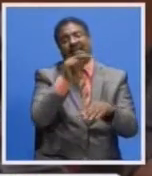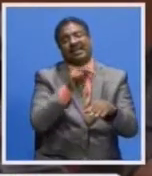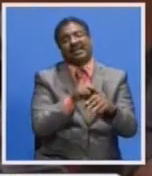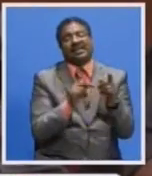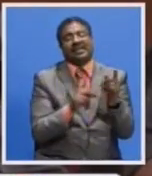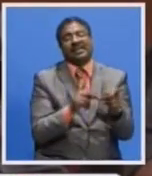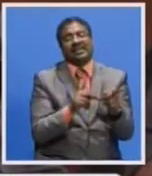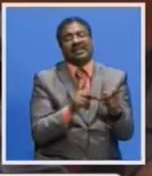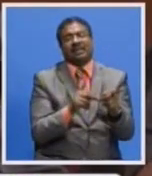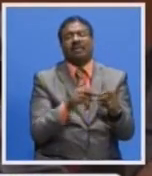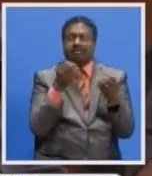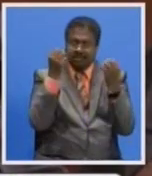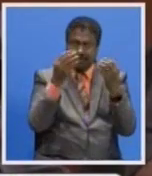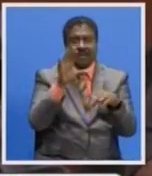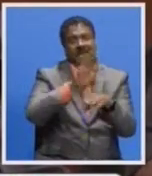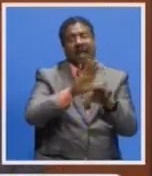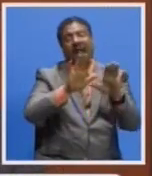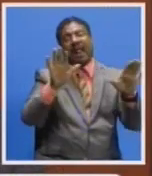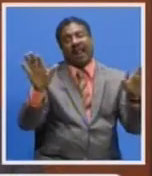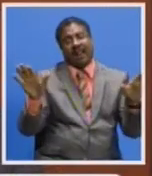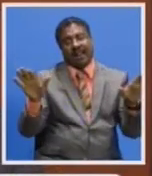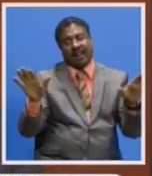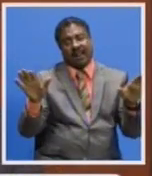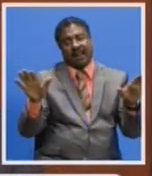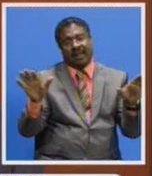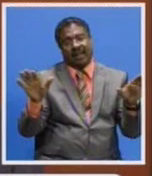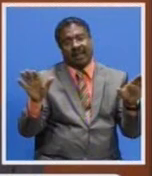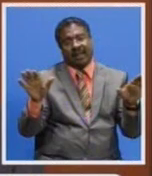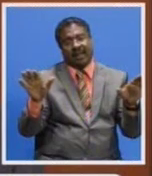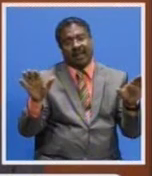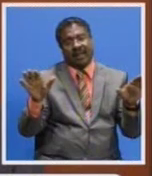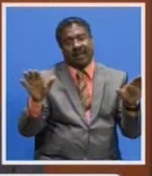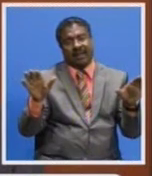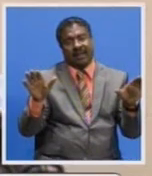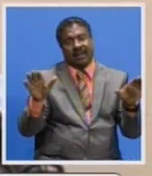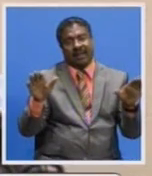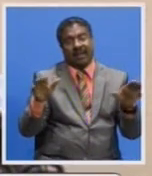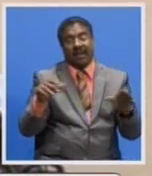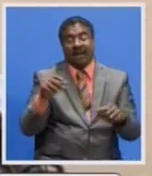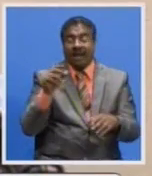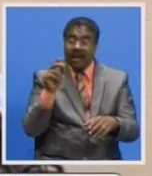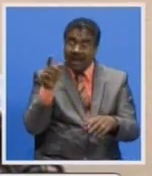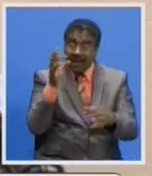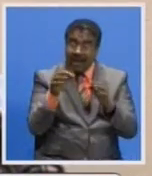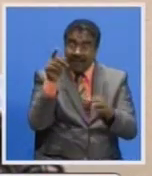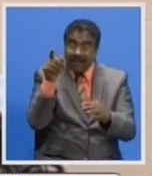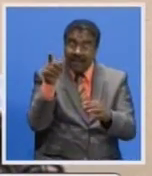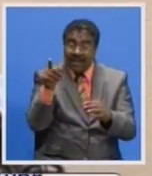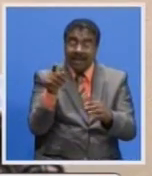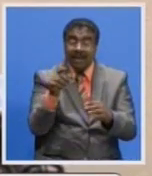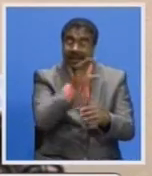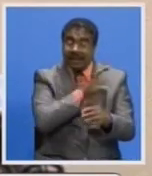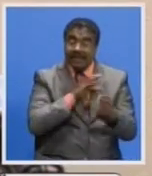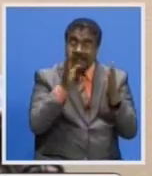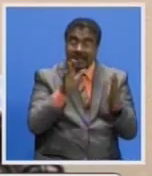churches. This growth has contributed to the spread of Christianity